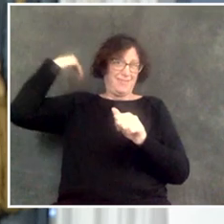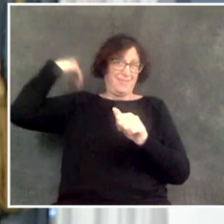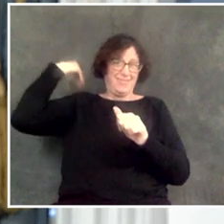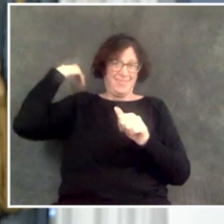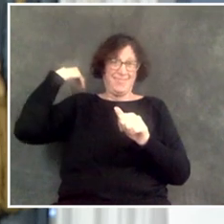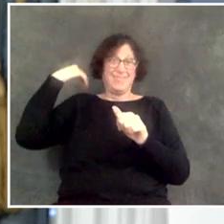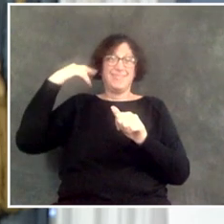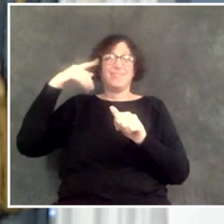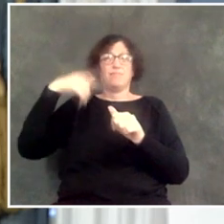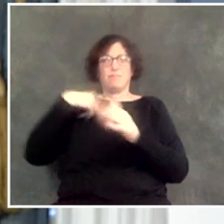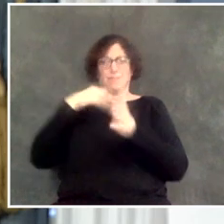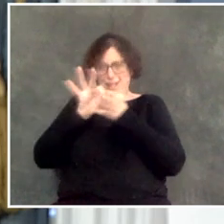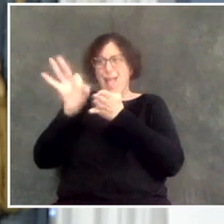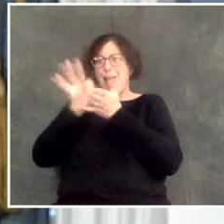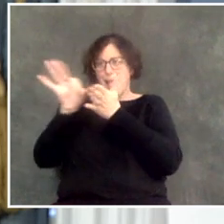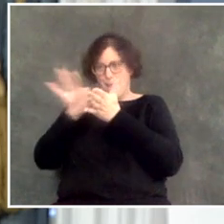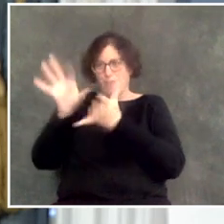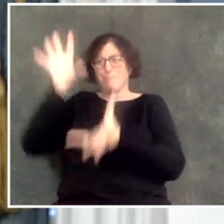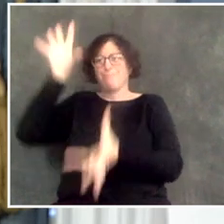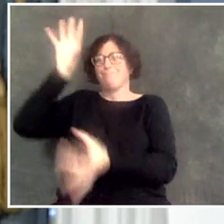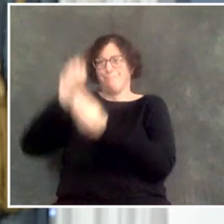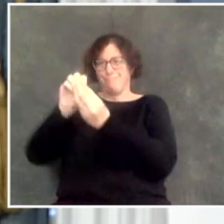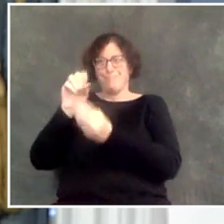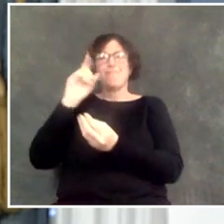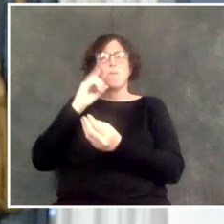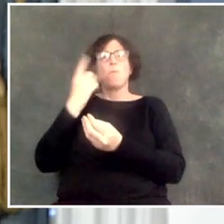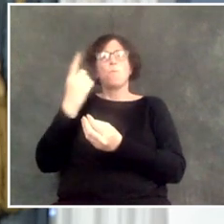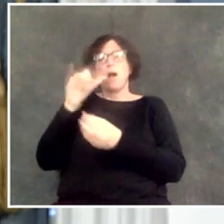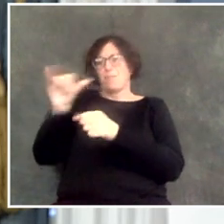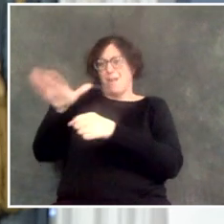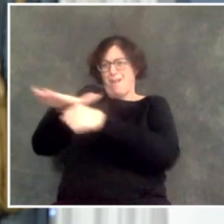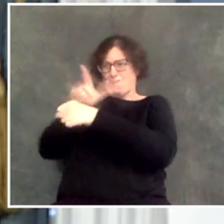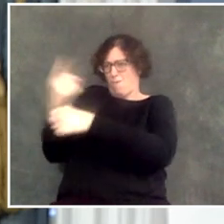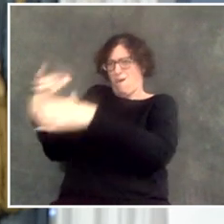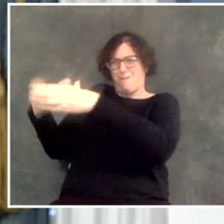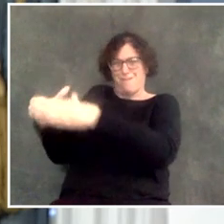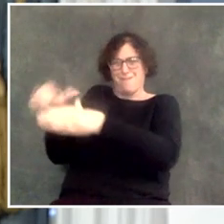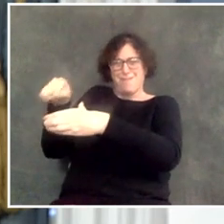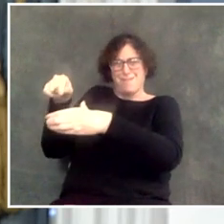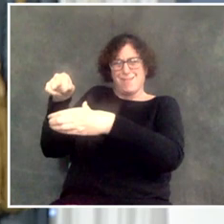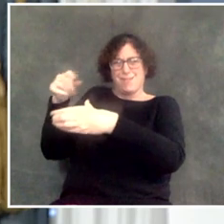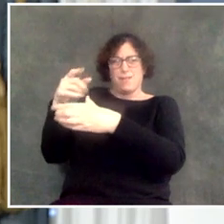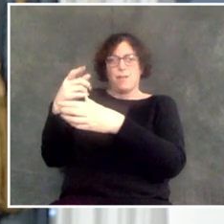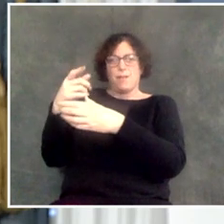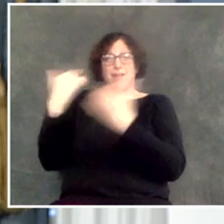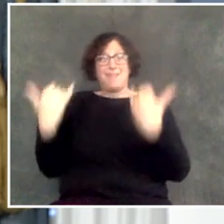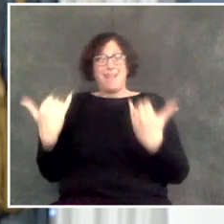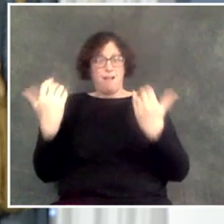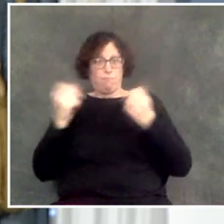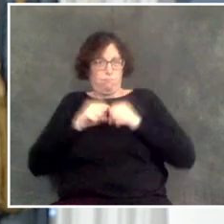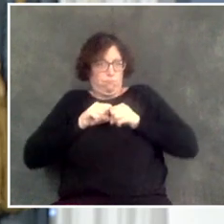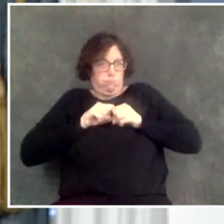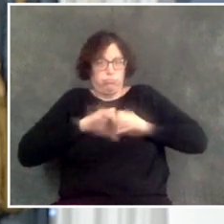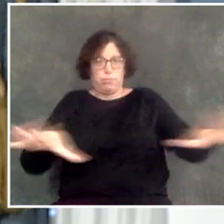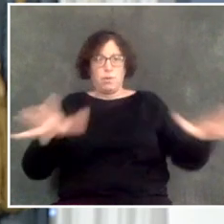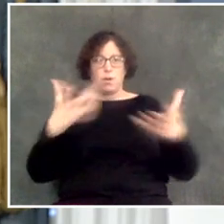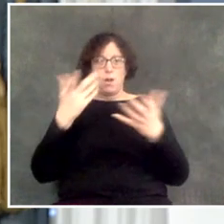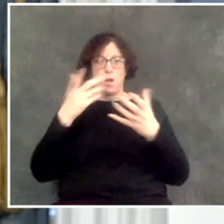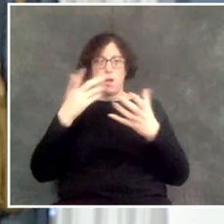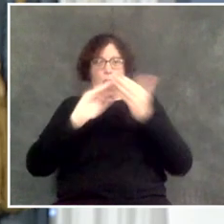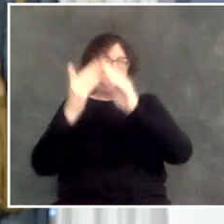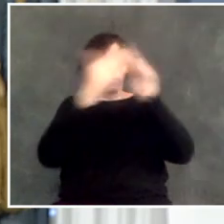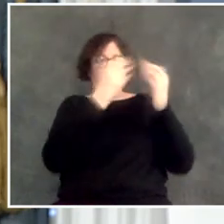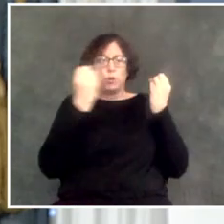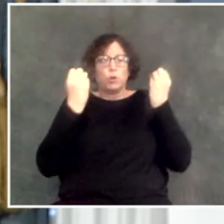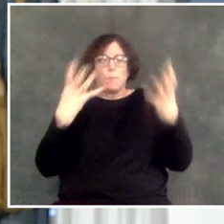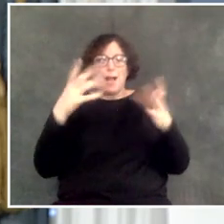what's called the mitigation phase. And in the mitigation phase, when there is no proven treatment,